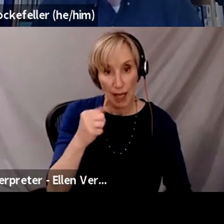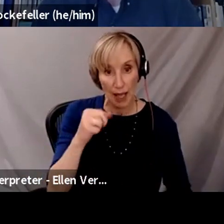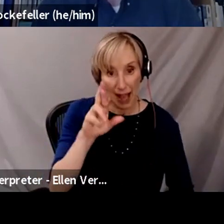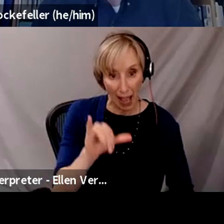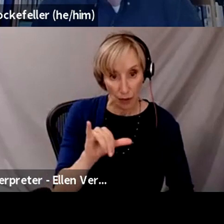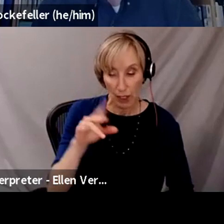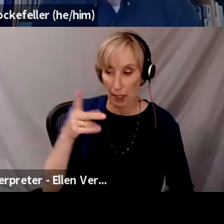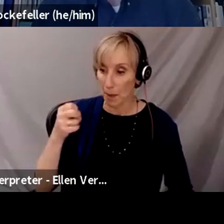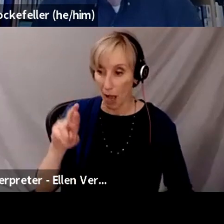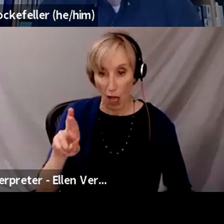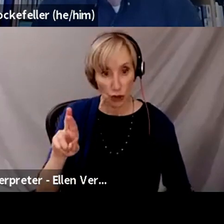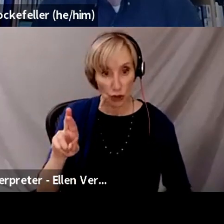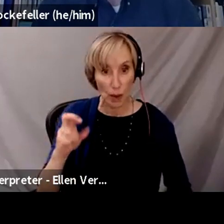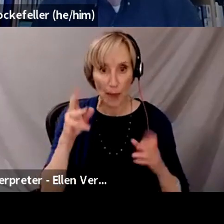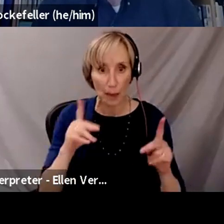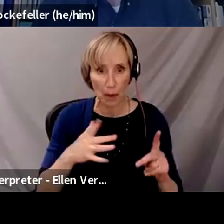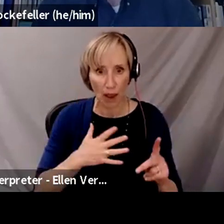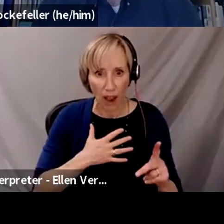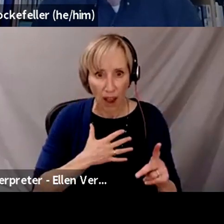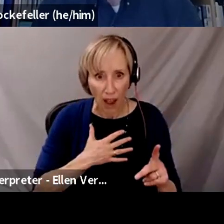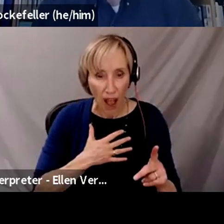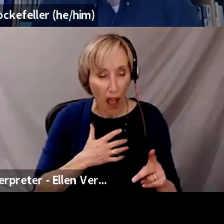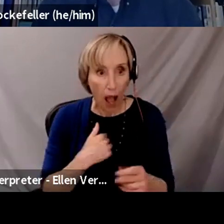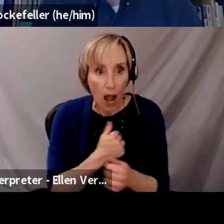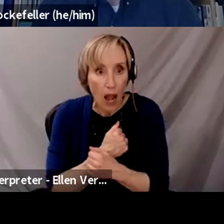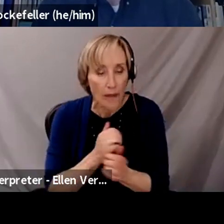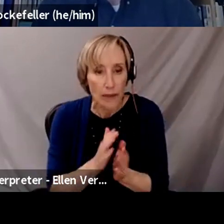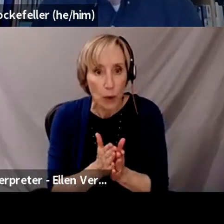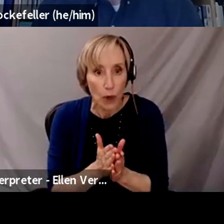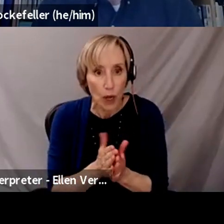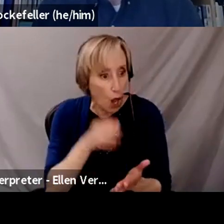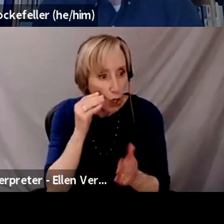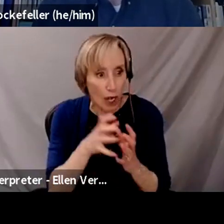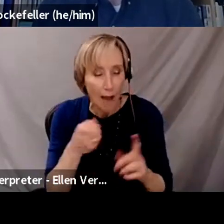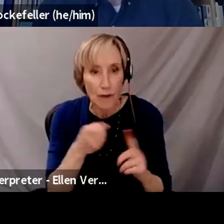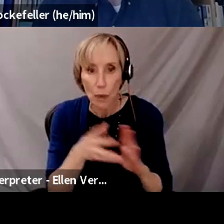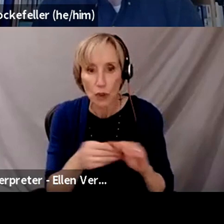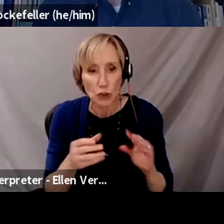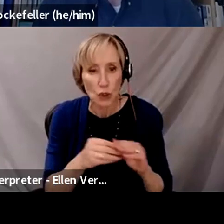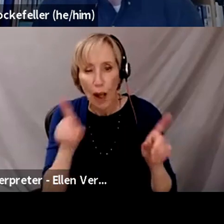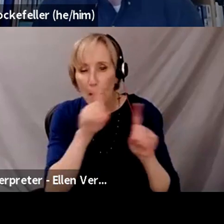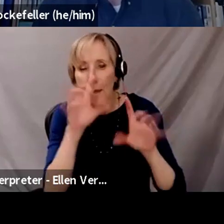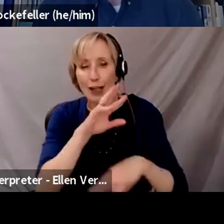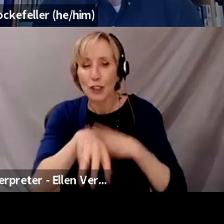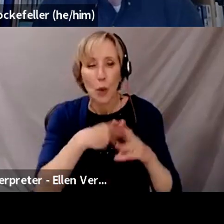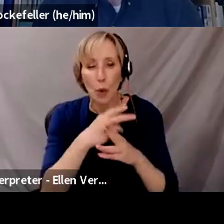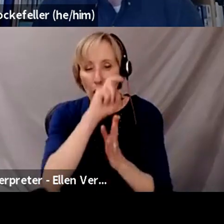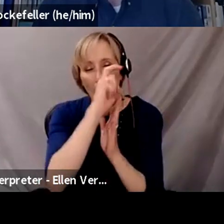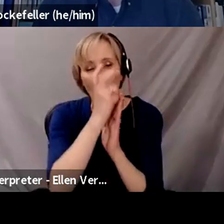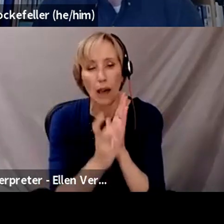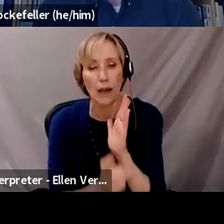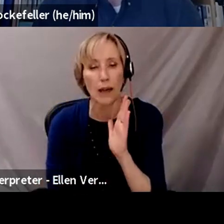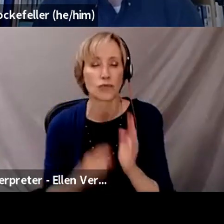lot of people, including myself, who got a lot from those stories and got a lot from the magical world that was built by her as an